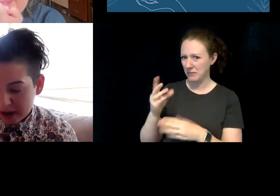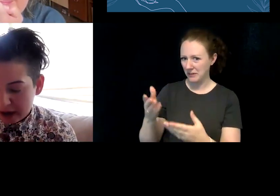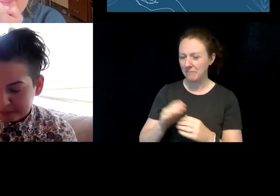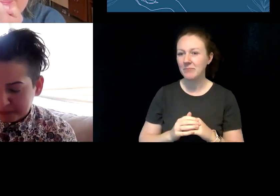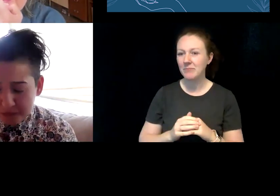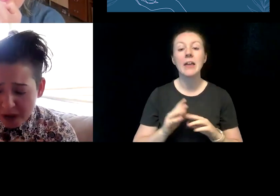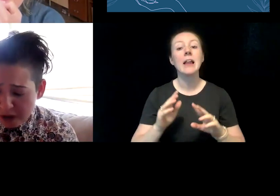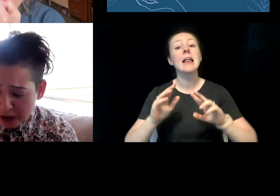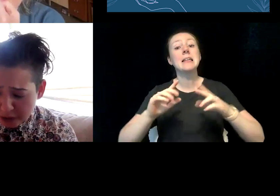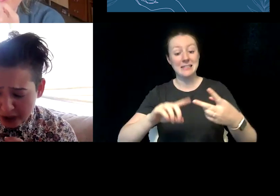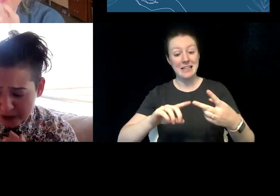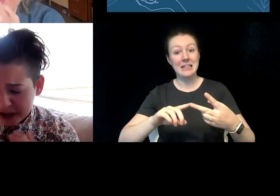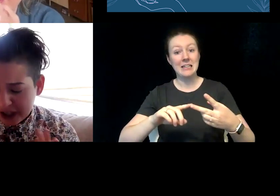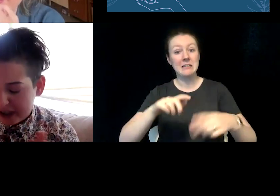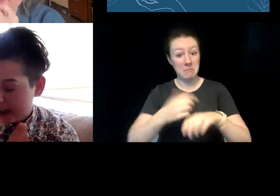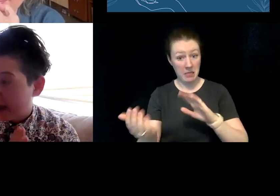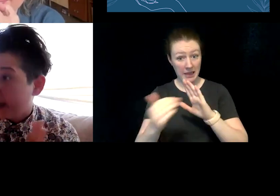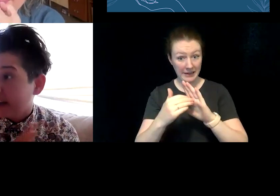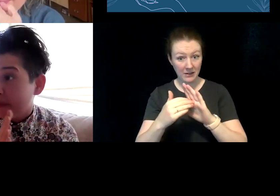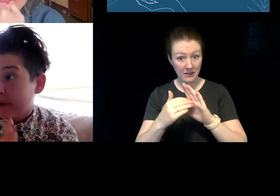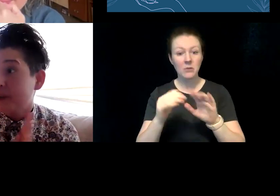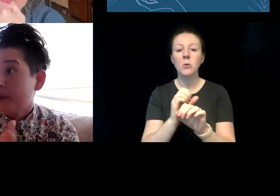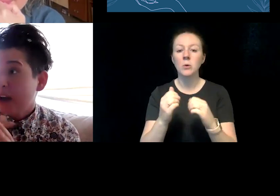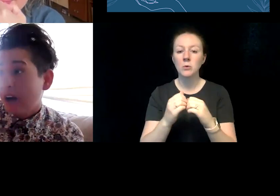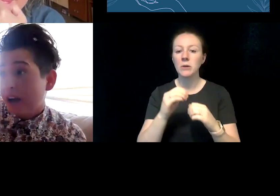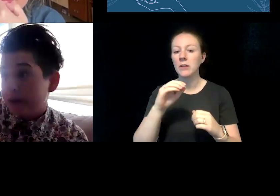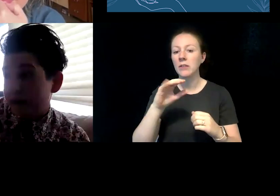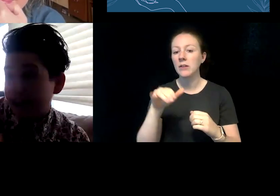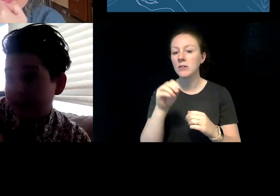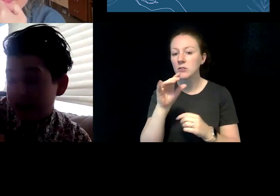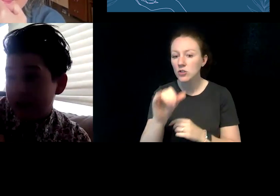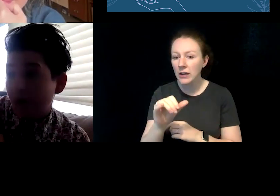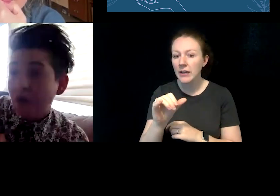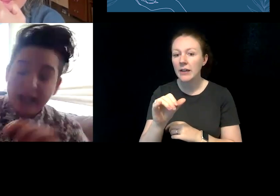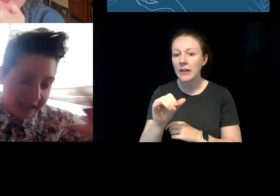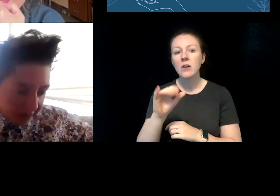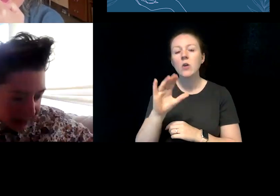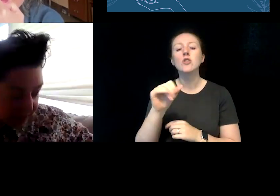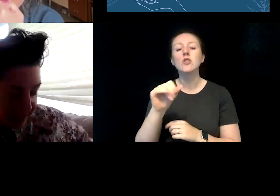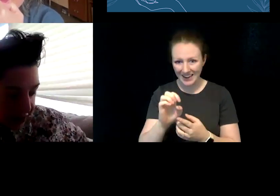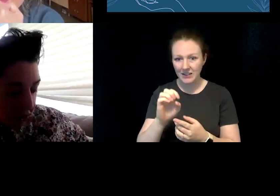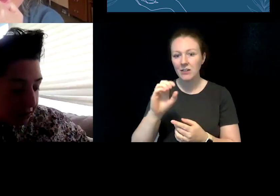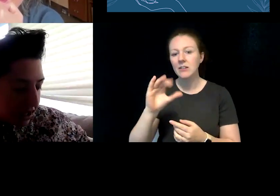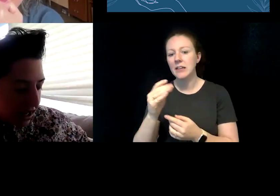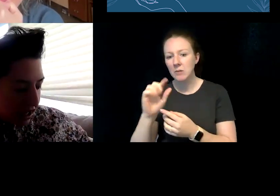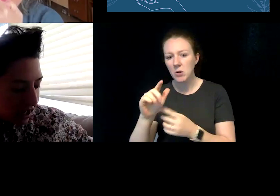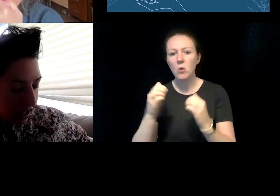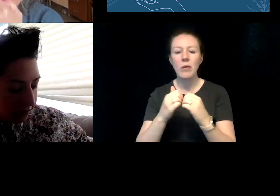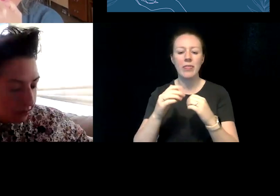we worked with, like, Jada Gabriel through the Indigenous cohort, and then we had the senior